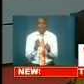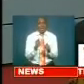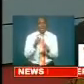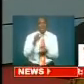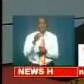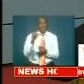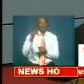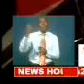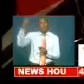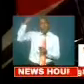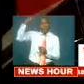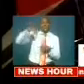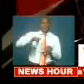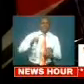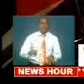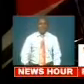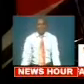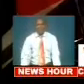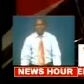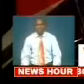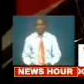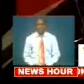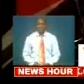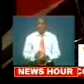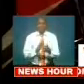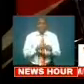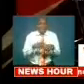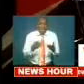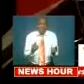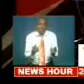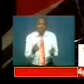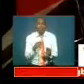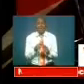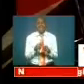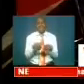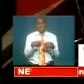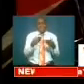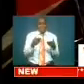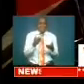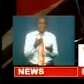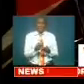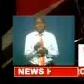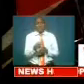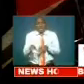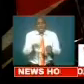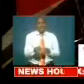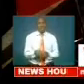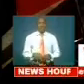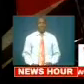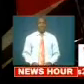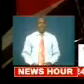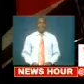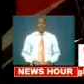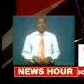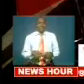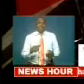in those clothes. You can see my haircut, everything, still Wiyaala. It's just that sometimes you have to give a bit of, you know. And I'm very versatile. So